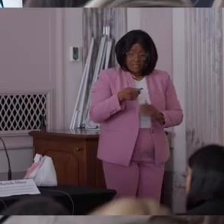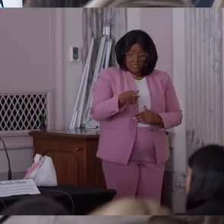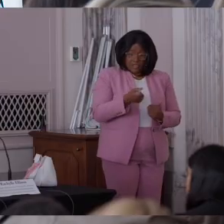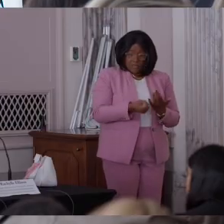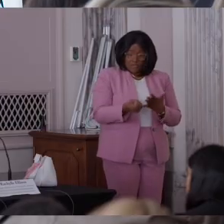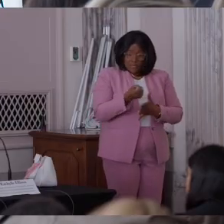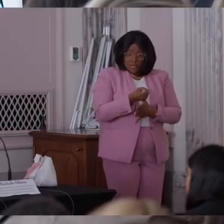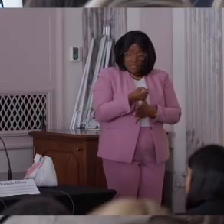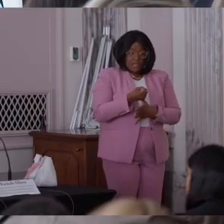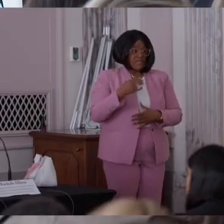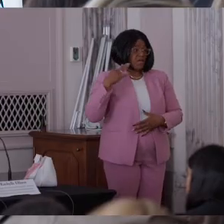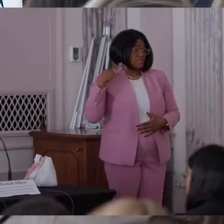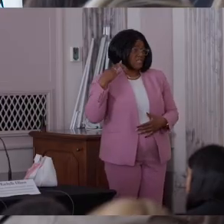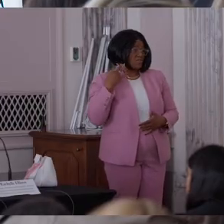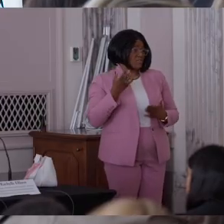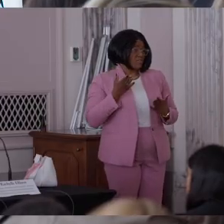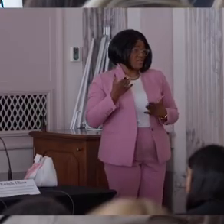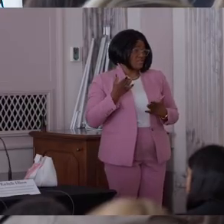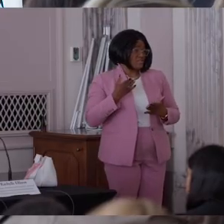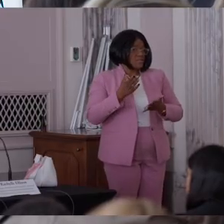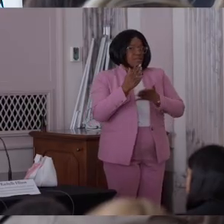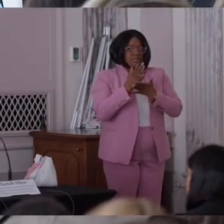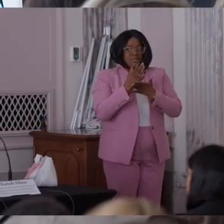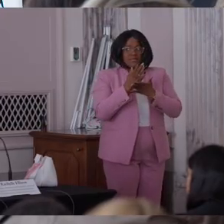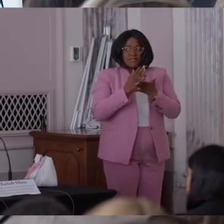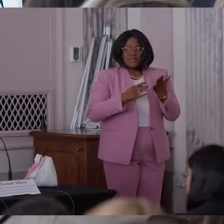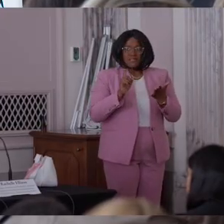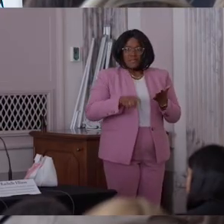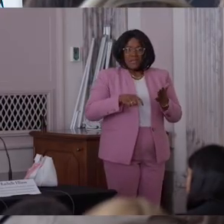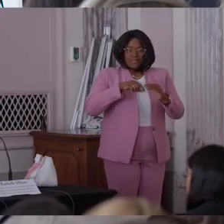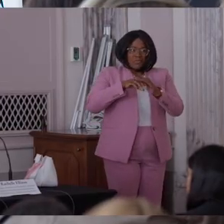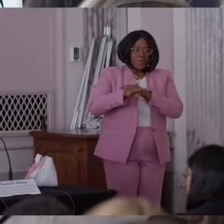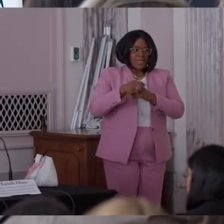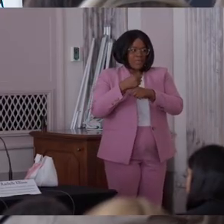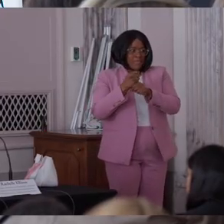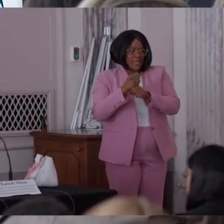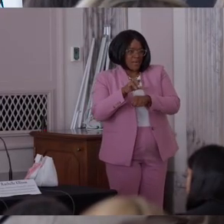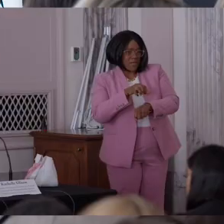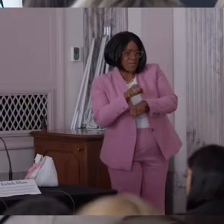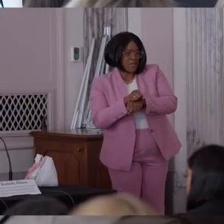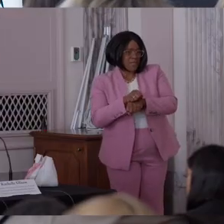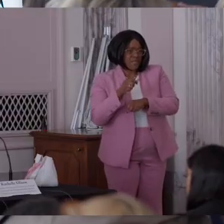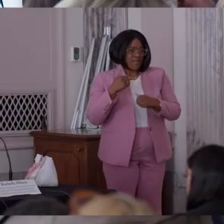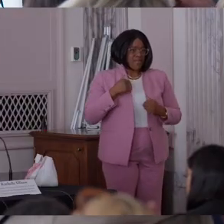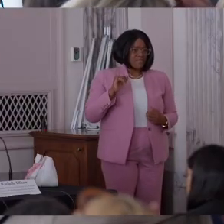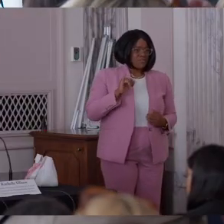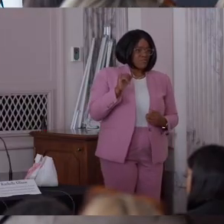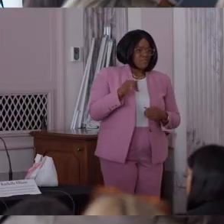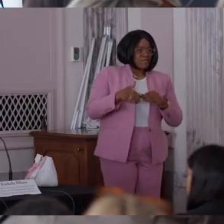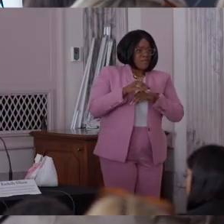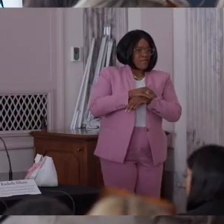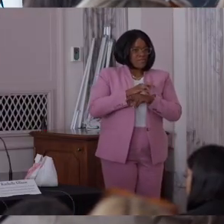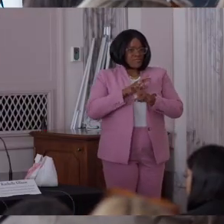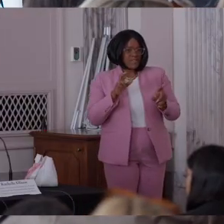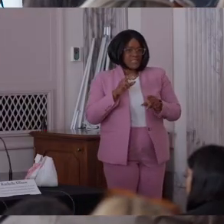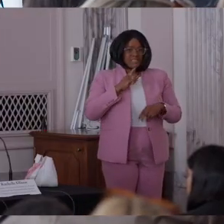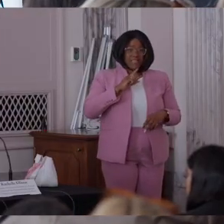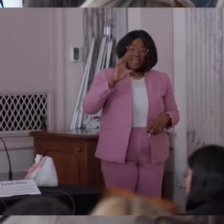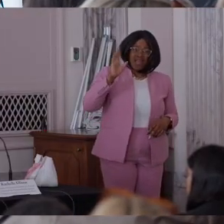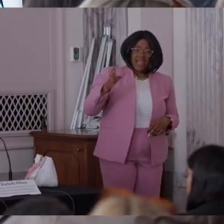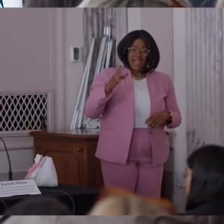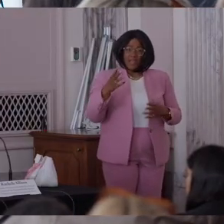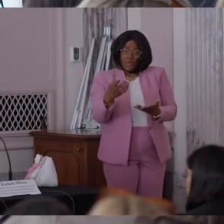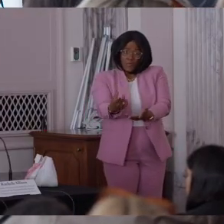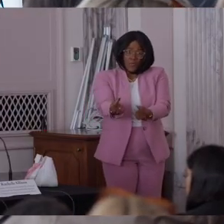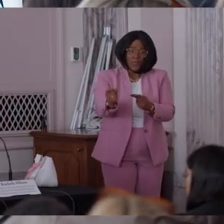primarily voluntary, so someone has to be ready to go in, make an appointment, have their insurance coverage on, and say, hi, I'll do what you